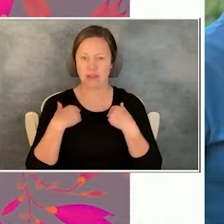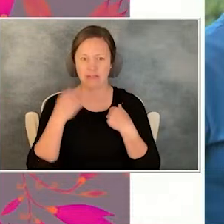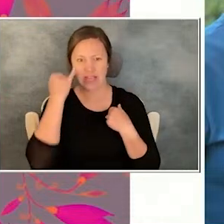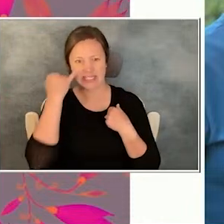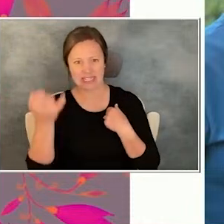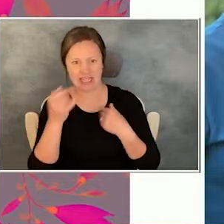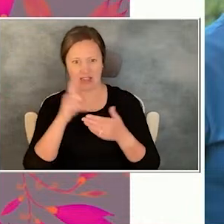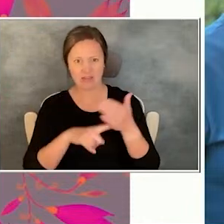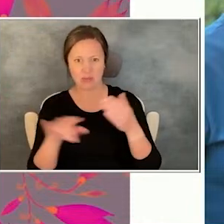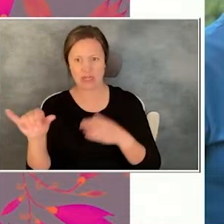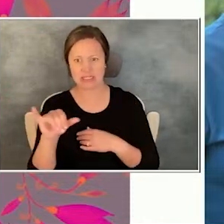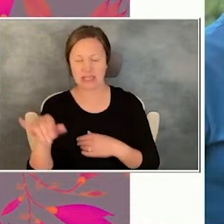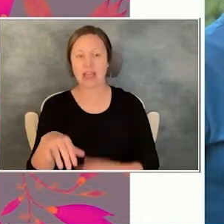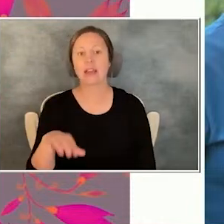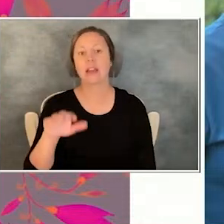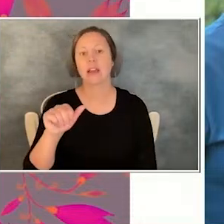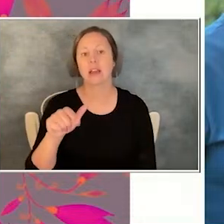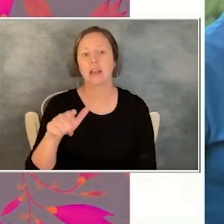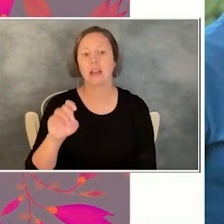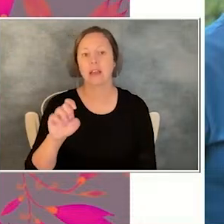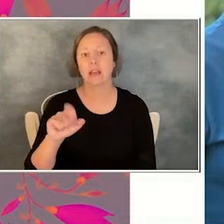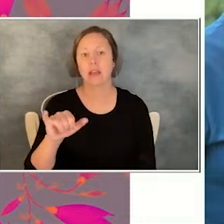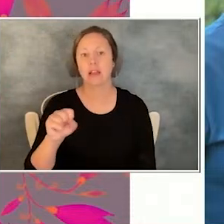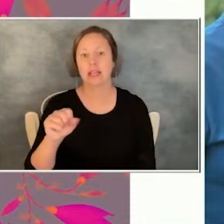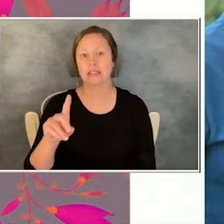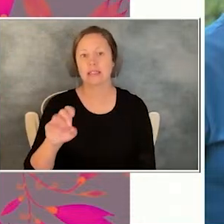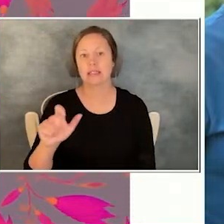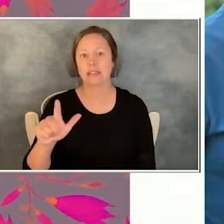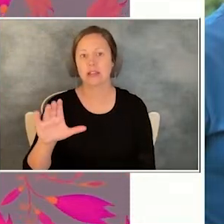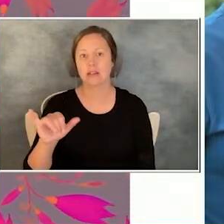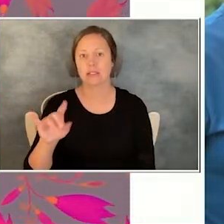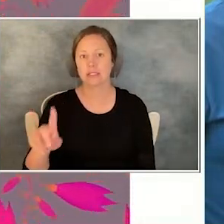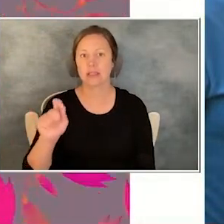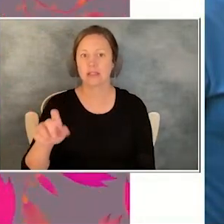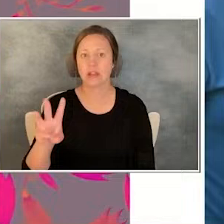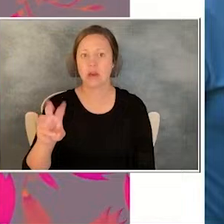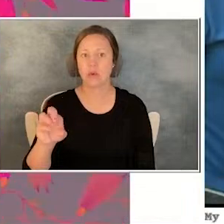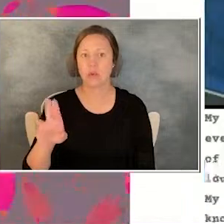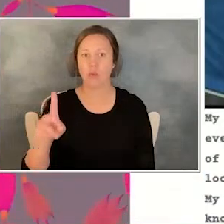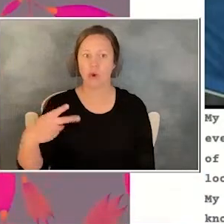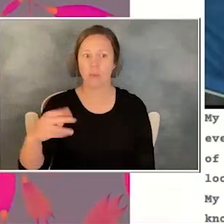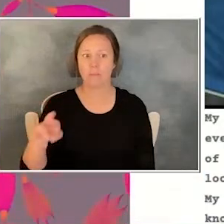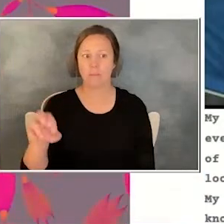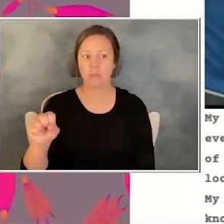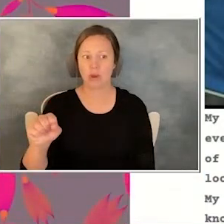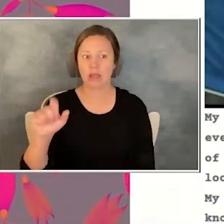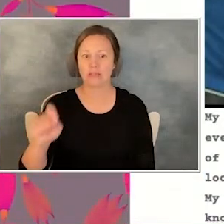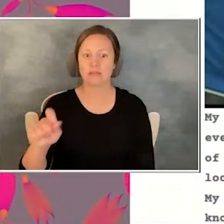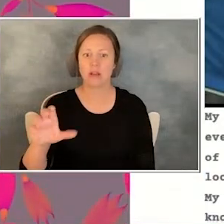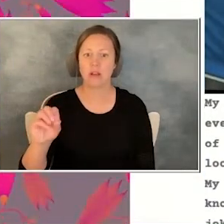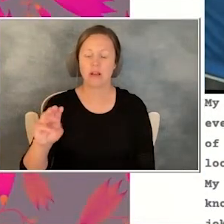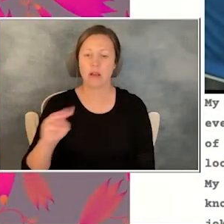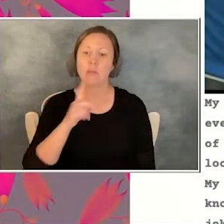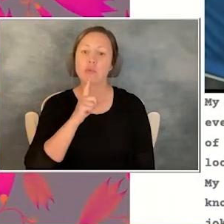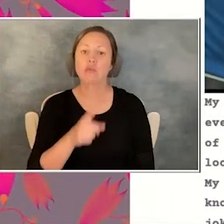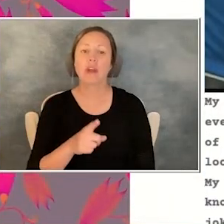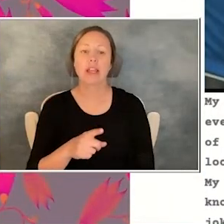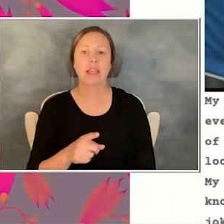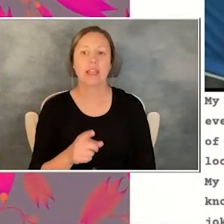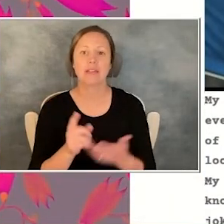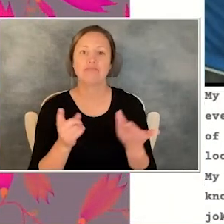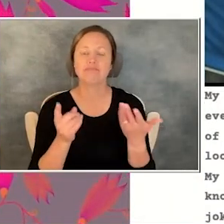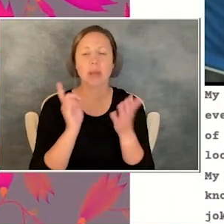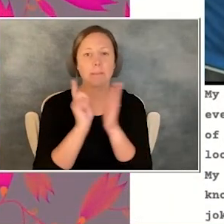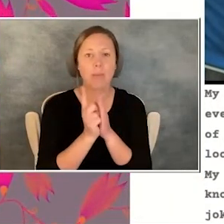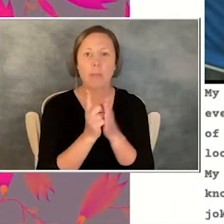can go to alexisdelcid.wordpress.com. I love it because you just go deep on these little bite-sized moments that happen